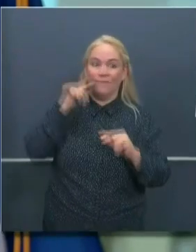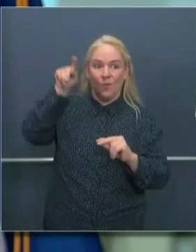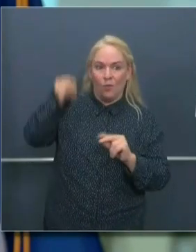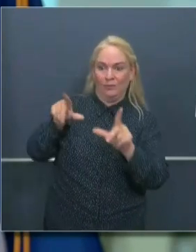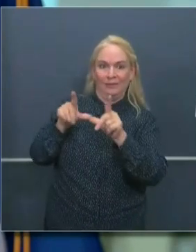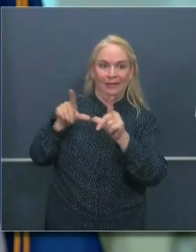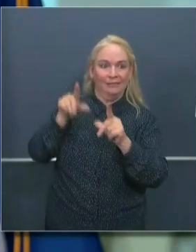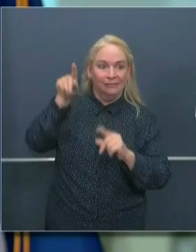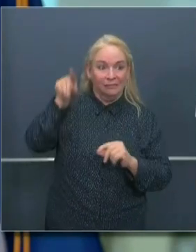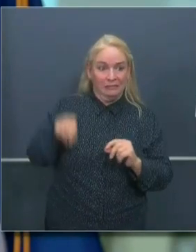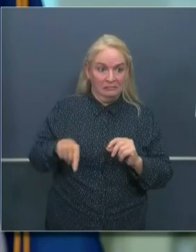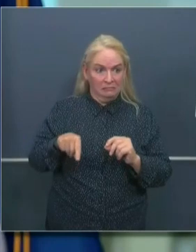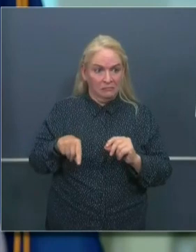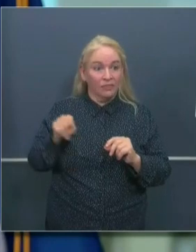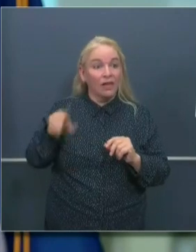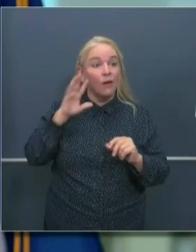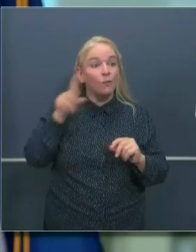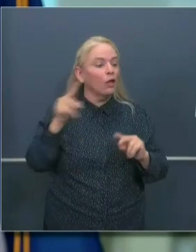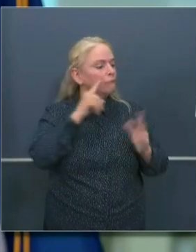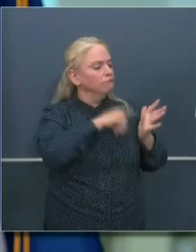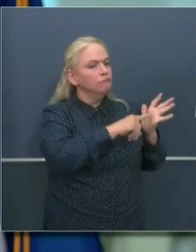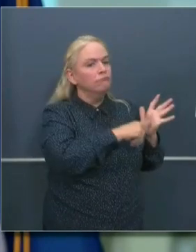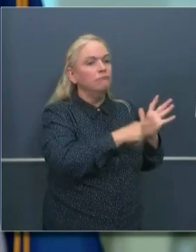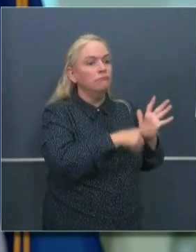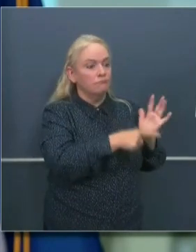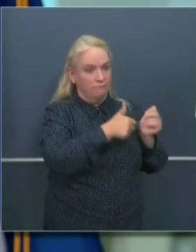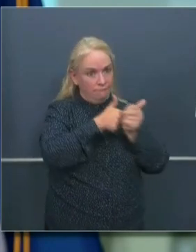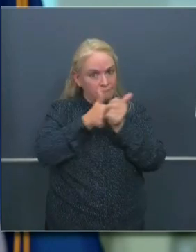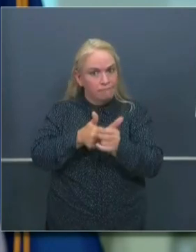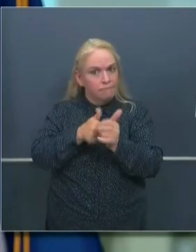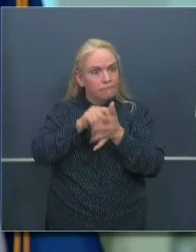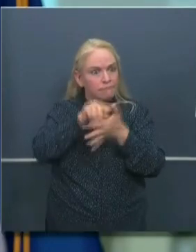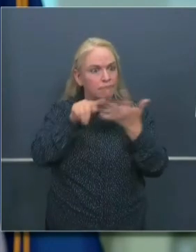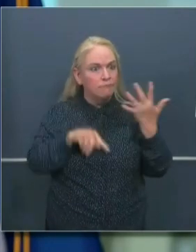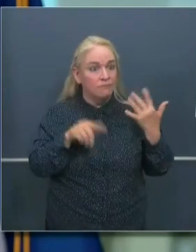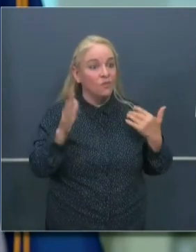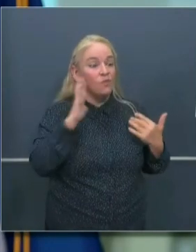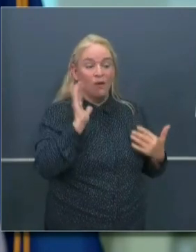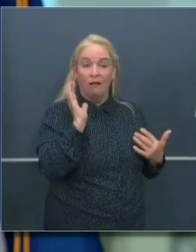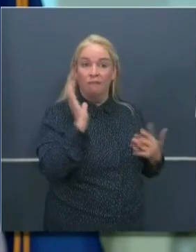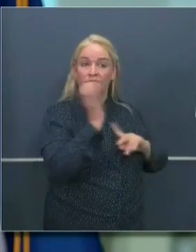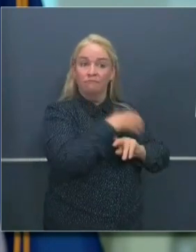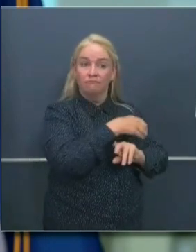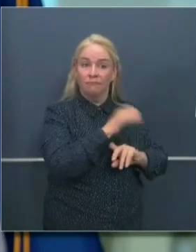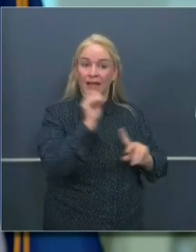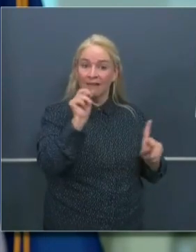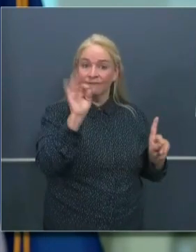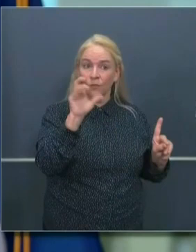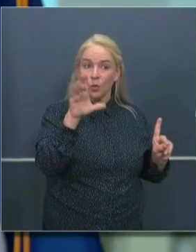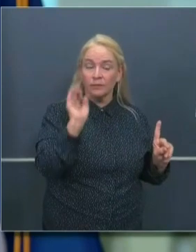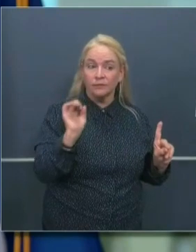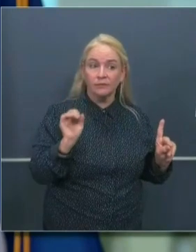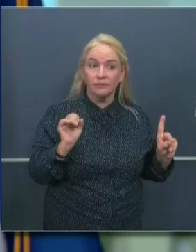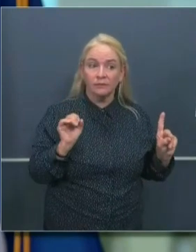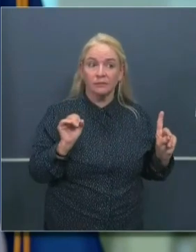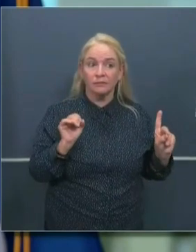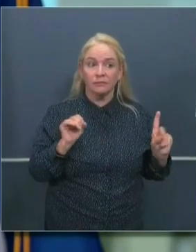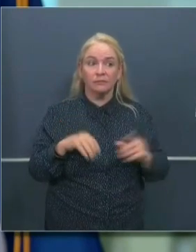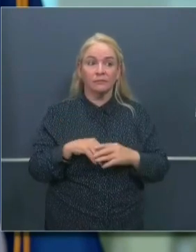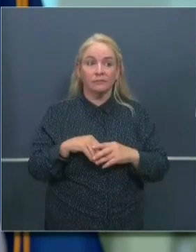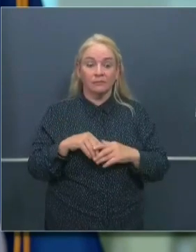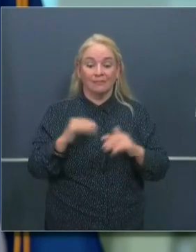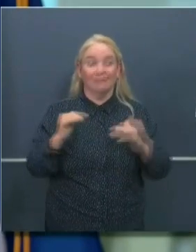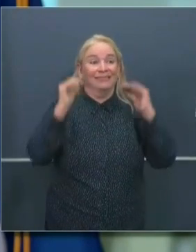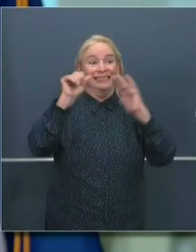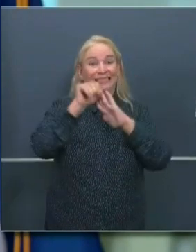in 6 regions in the state of California the enforcement. The state of California, and you know this well, state of